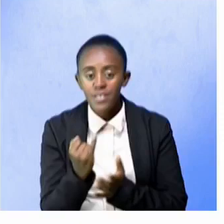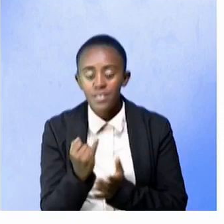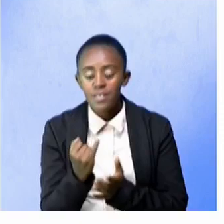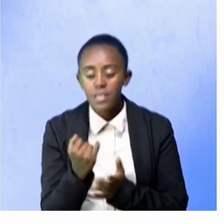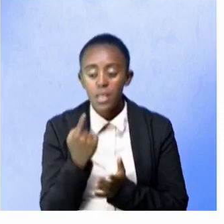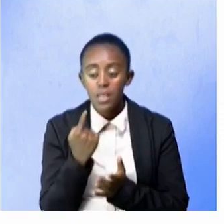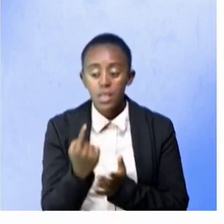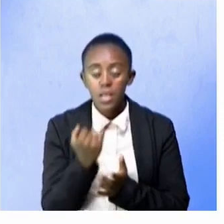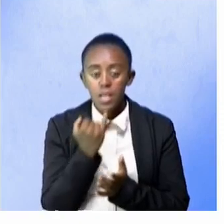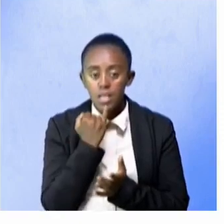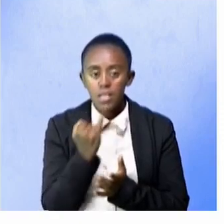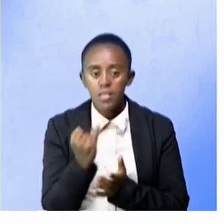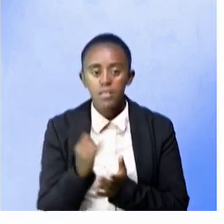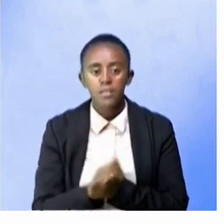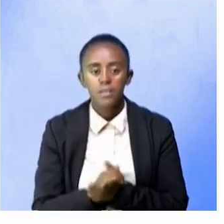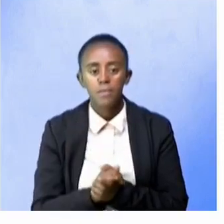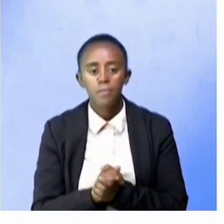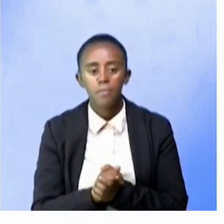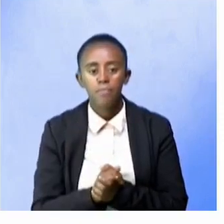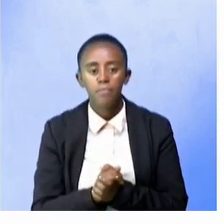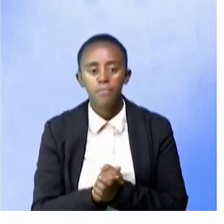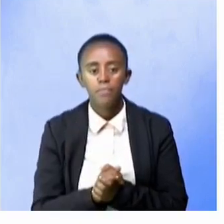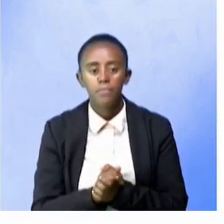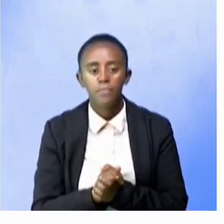a large